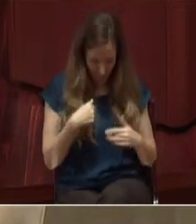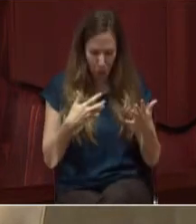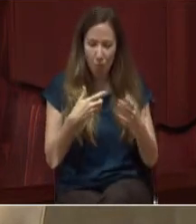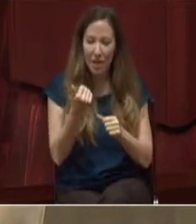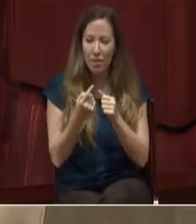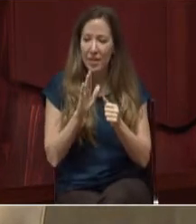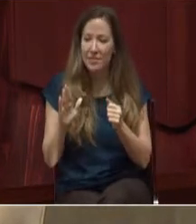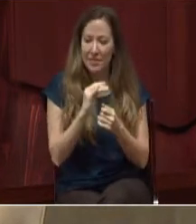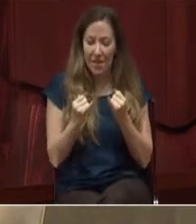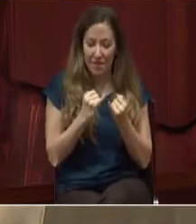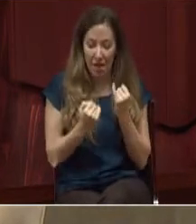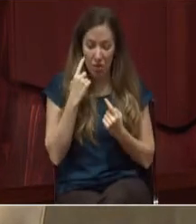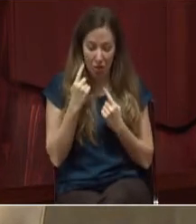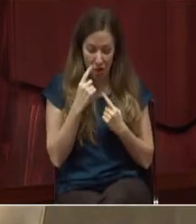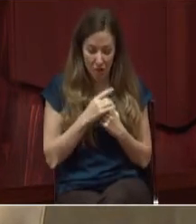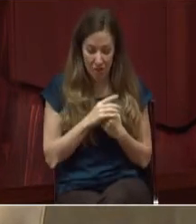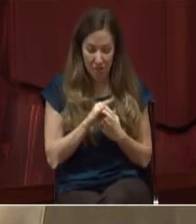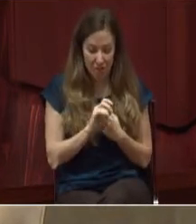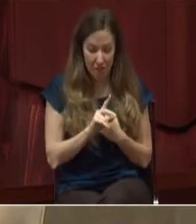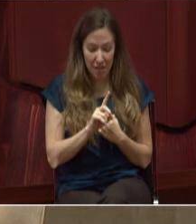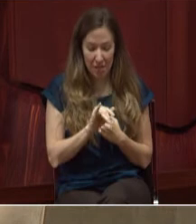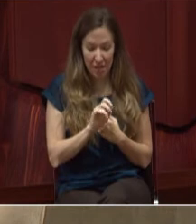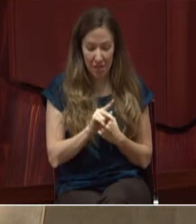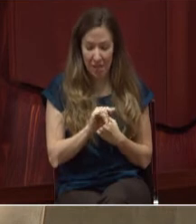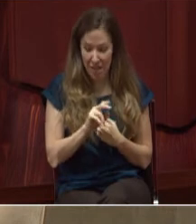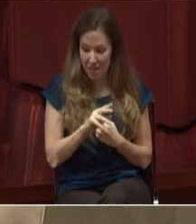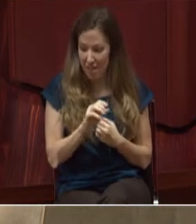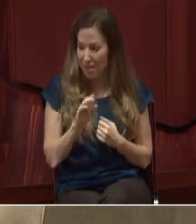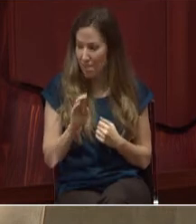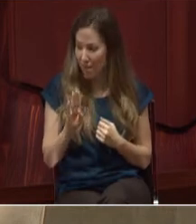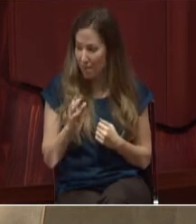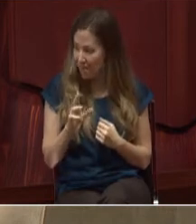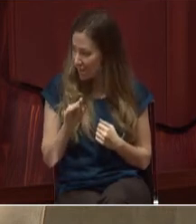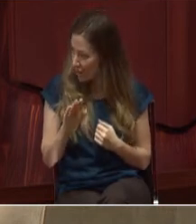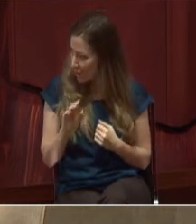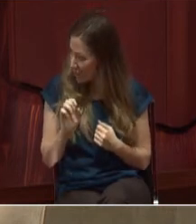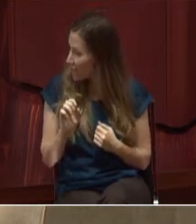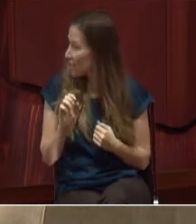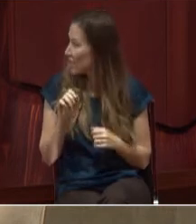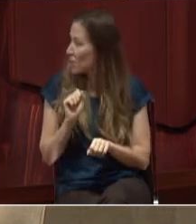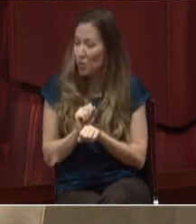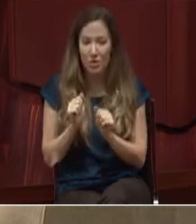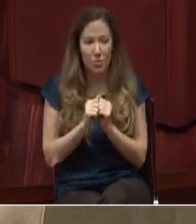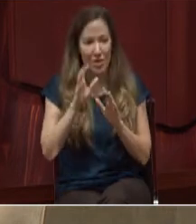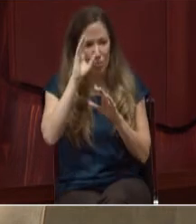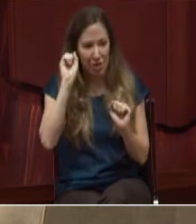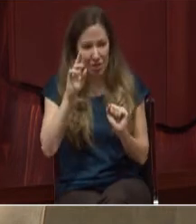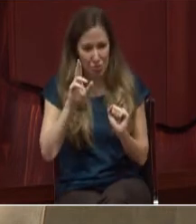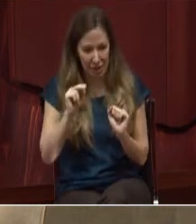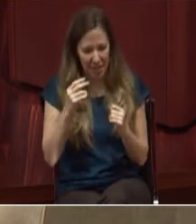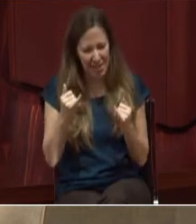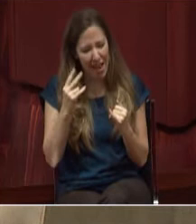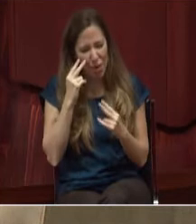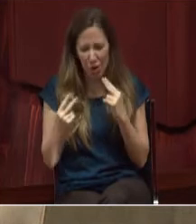and Bud McFarlane, who then later became National Security Council advisors to President Reagan, how the system, you know, did it work? Was it